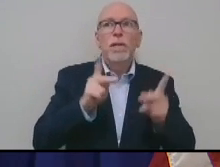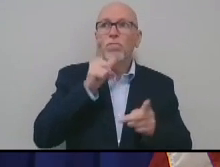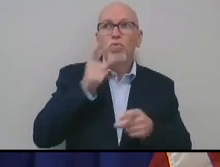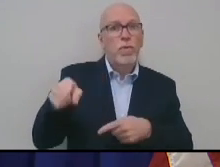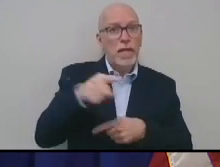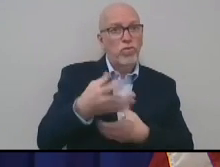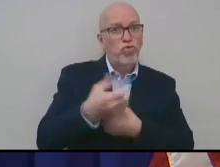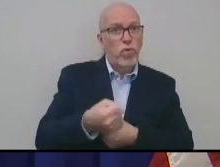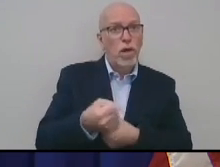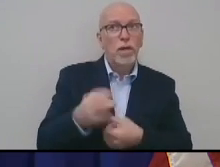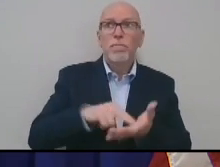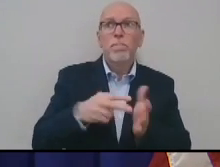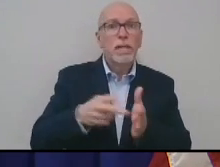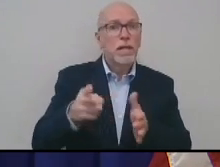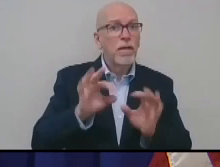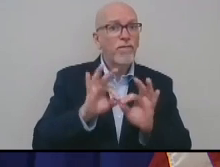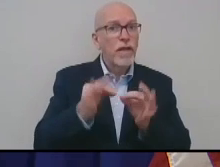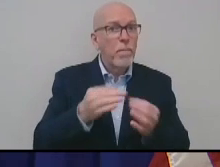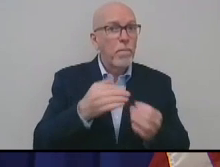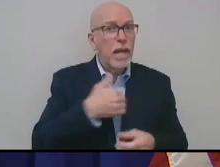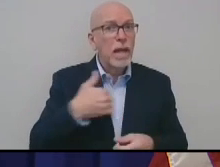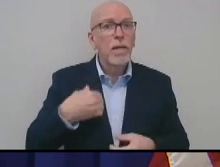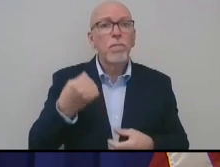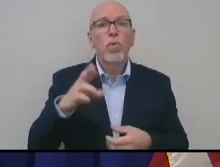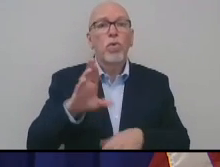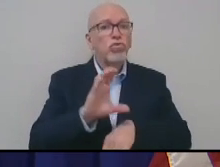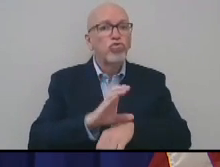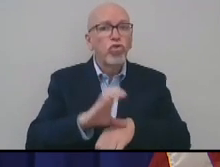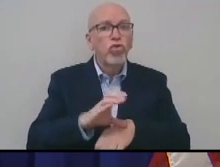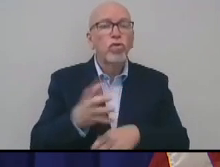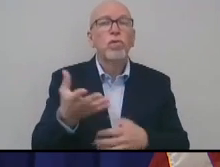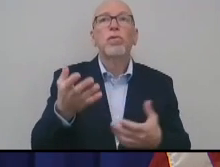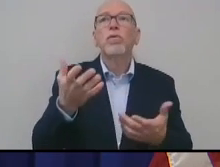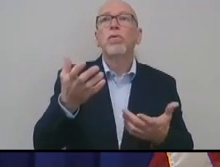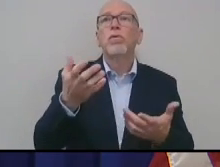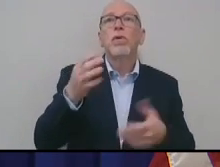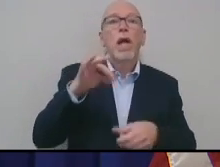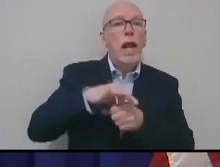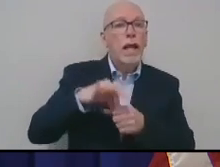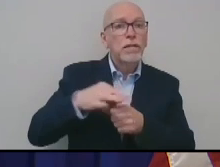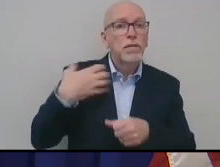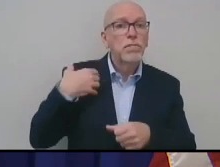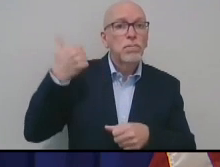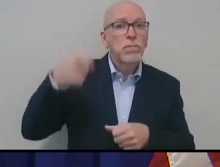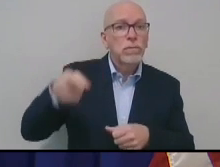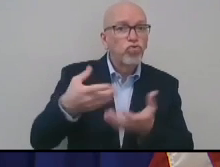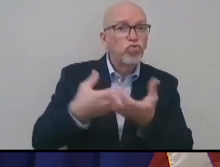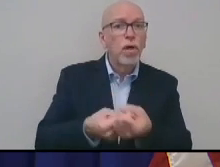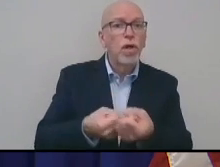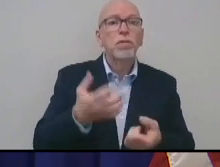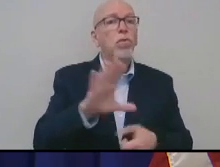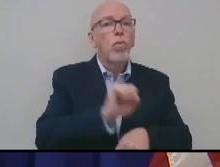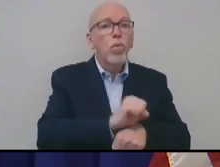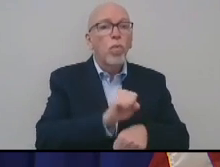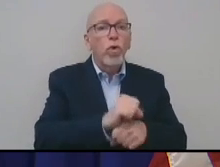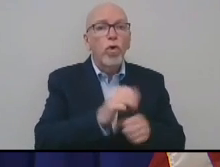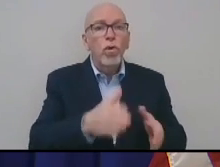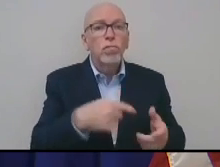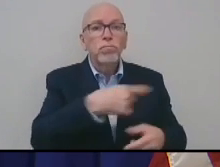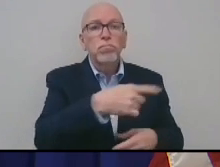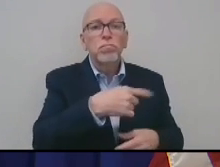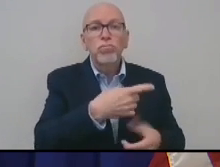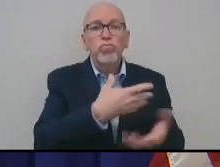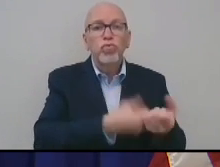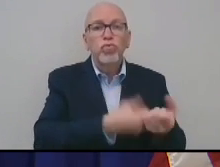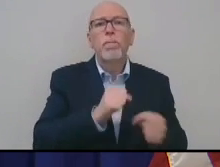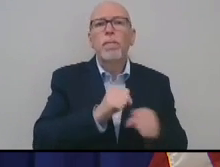that's another family member or someone in their congregation, an elected official they trust, someone at work, also has those discussions.